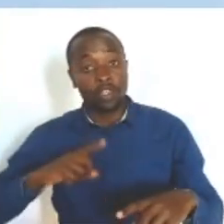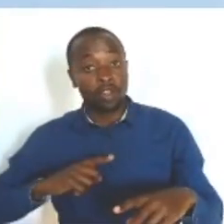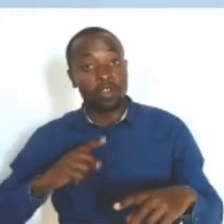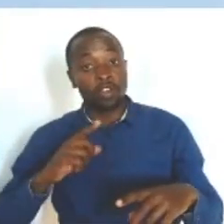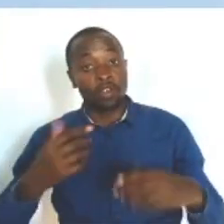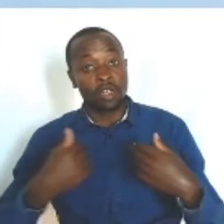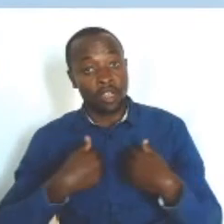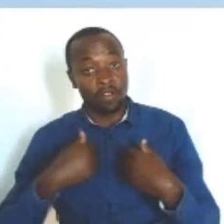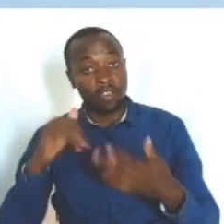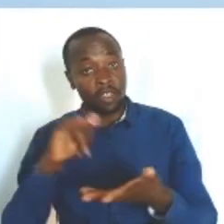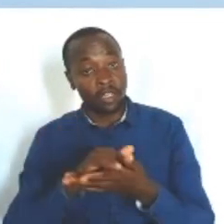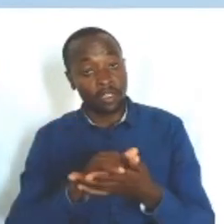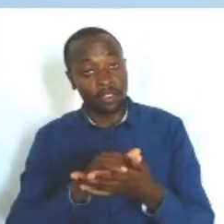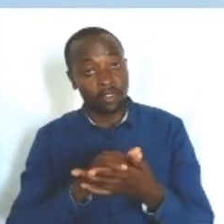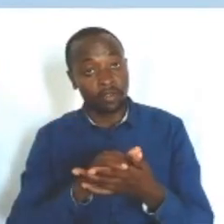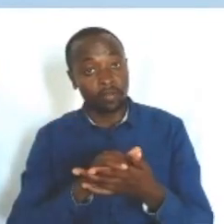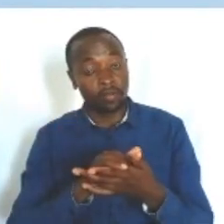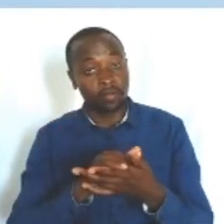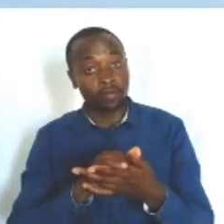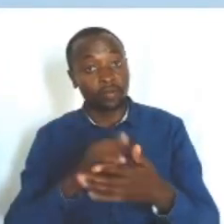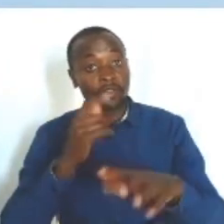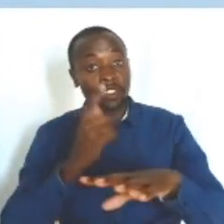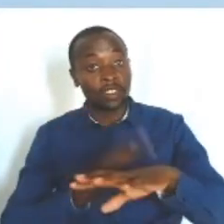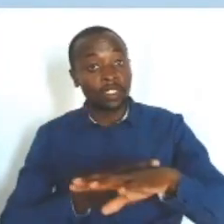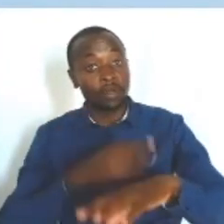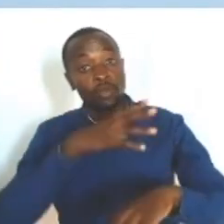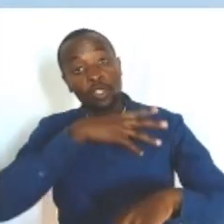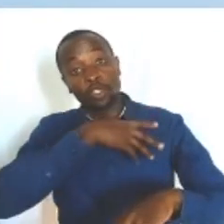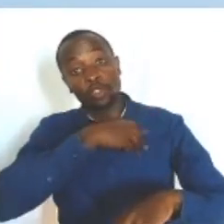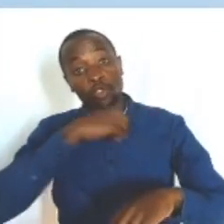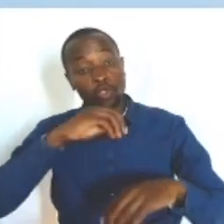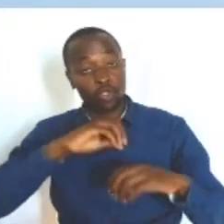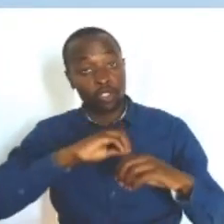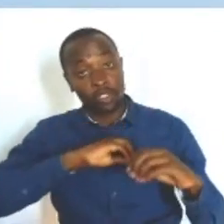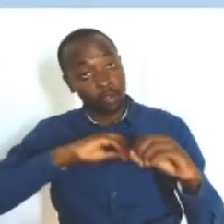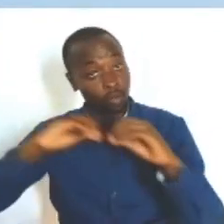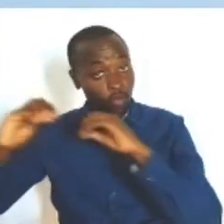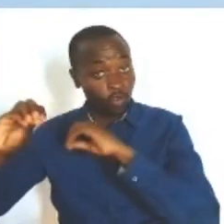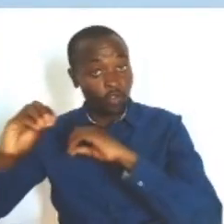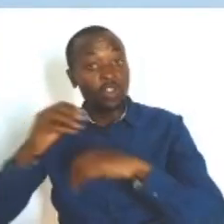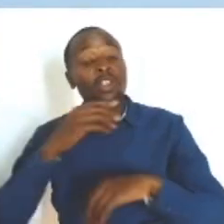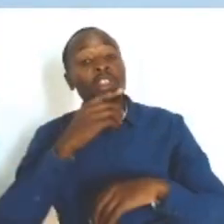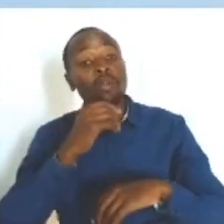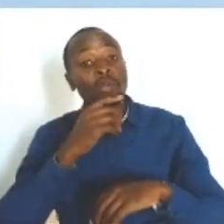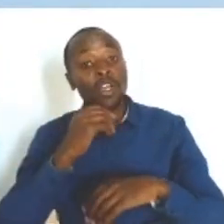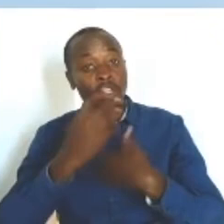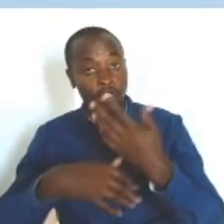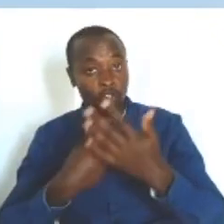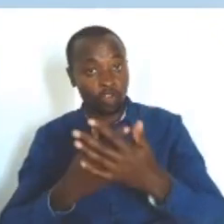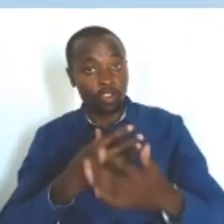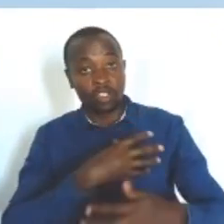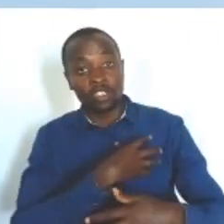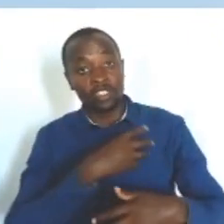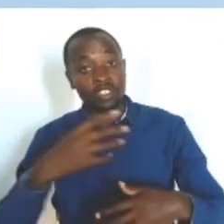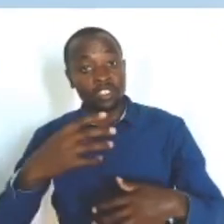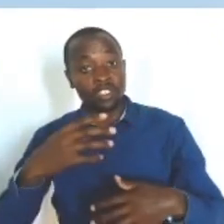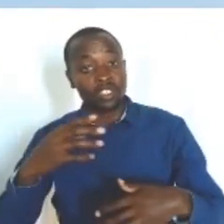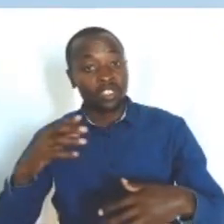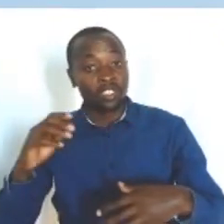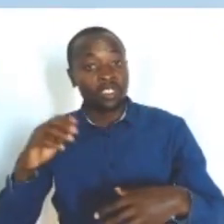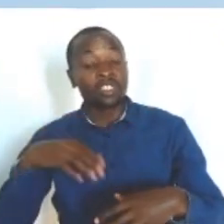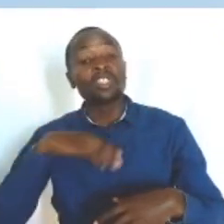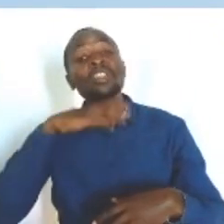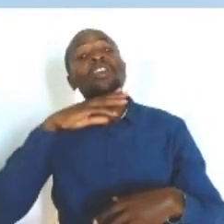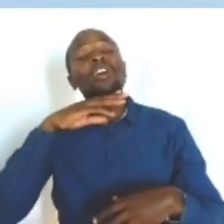him. And when the soul was taken, the man and his wealth, they were no more. Because you are